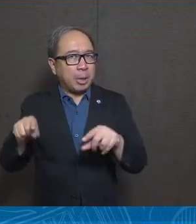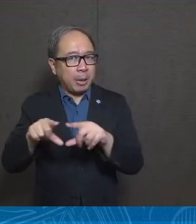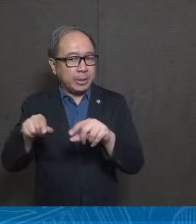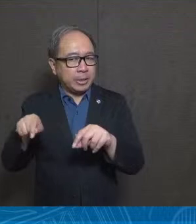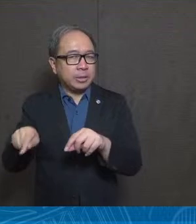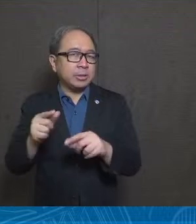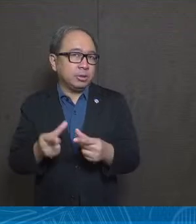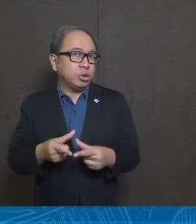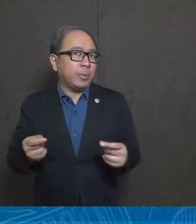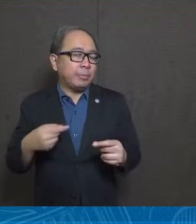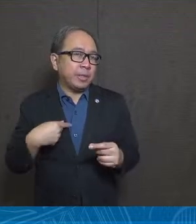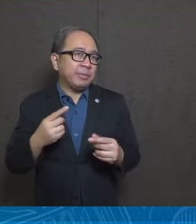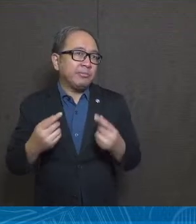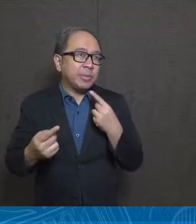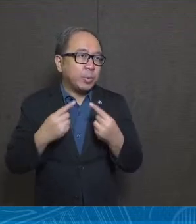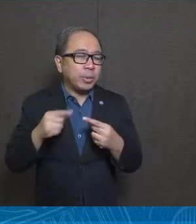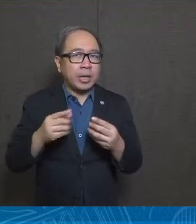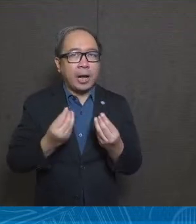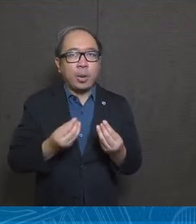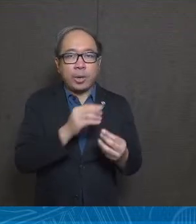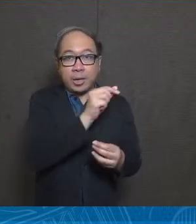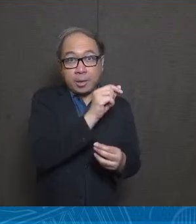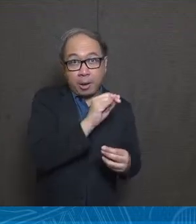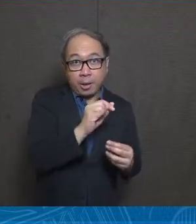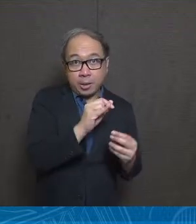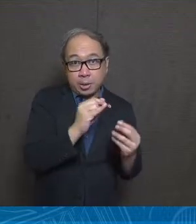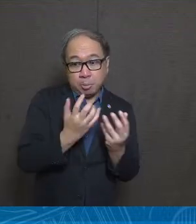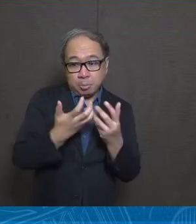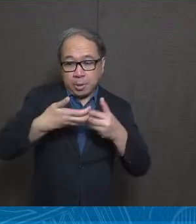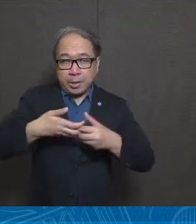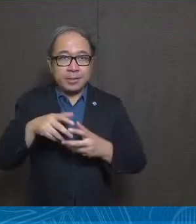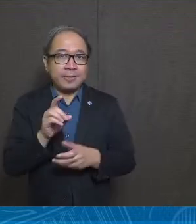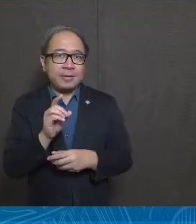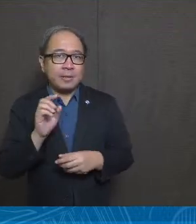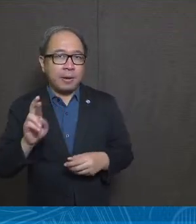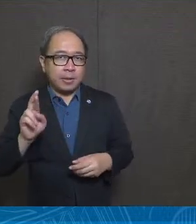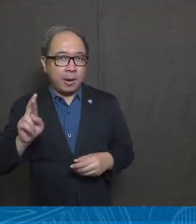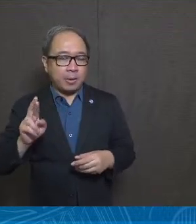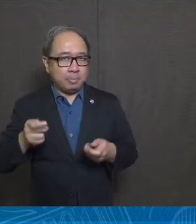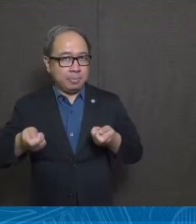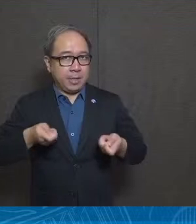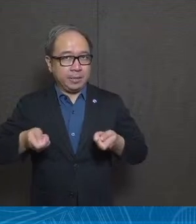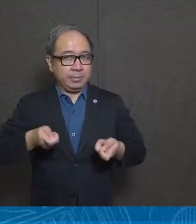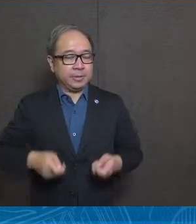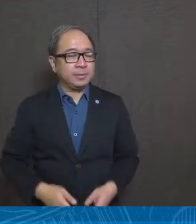solution for disaster and crisis management. So can I switch to my PC?